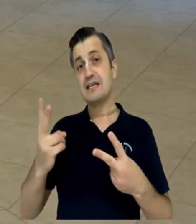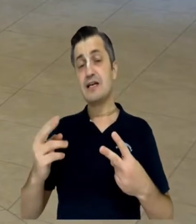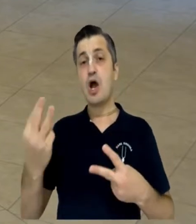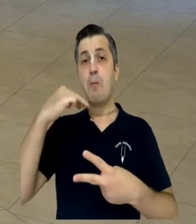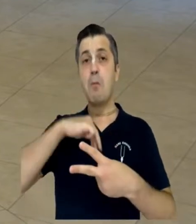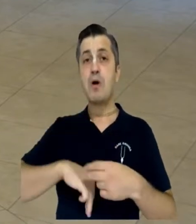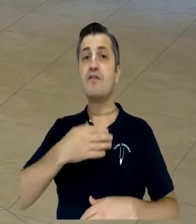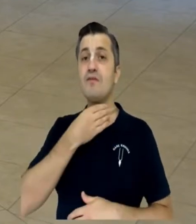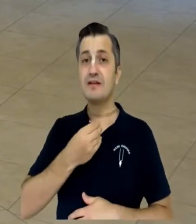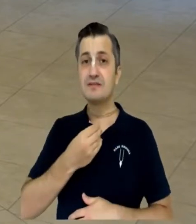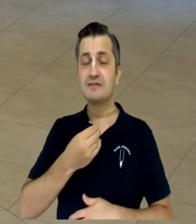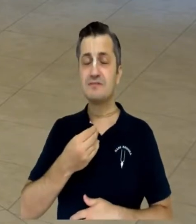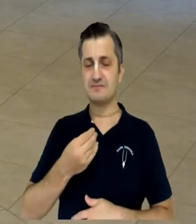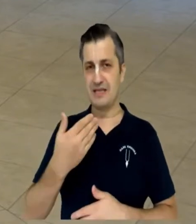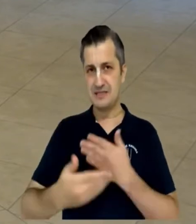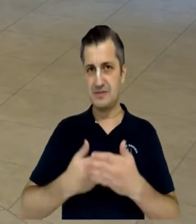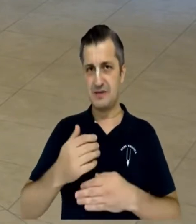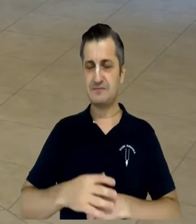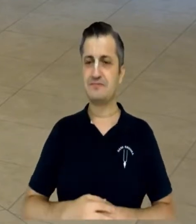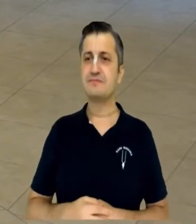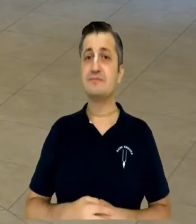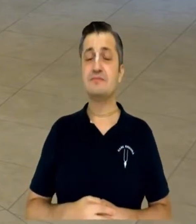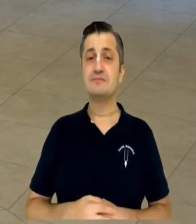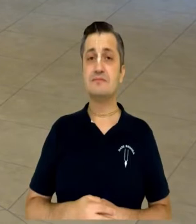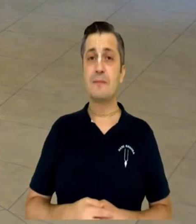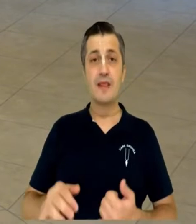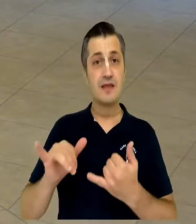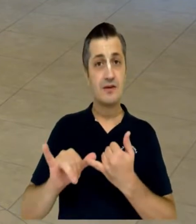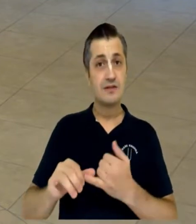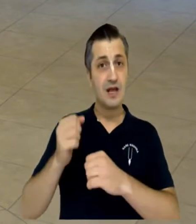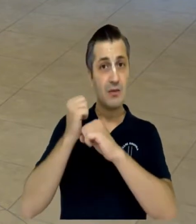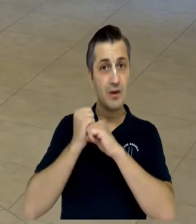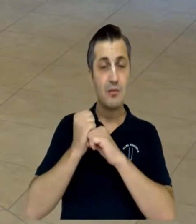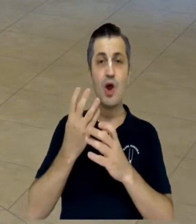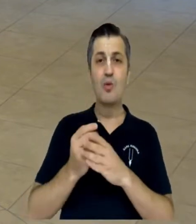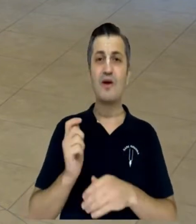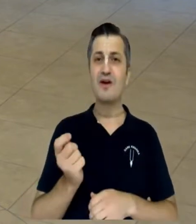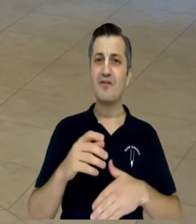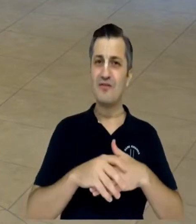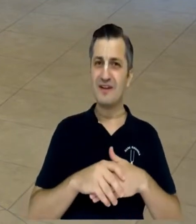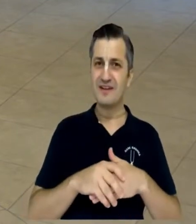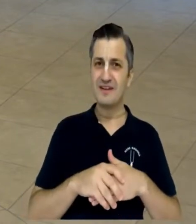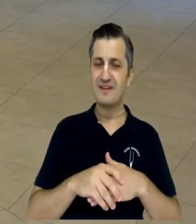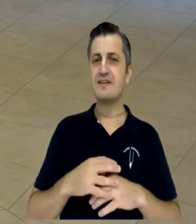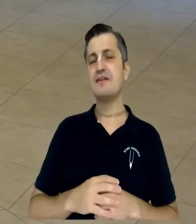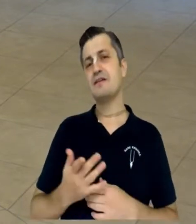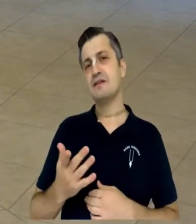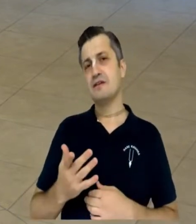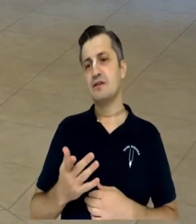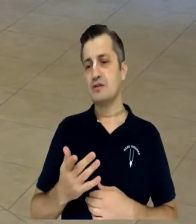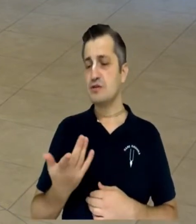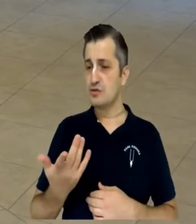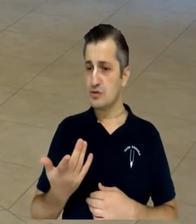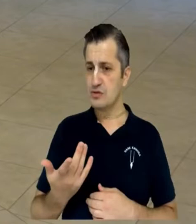Brahmanas' wives, like when the cowherd boys went to beg for charity, and the Brahmanas didn't want to give anything, so they went to the wives of